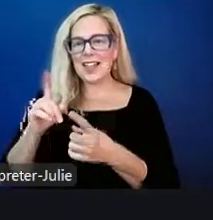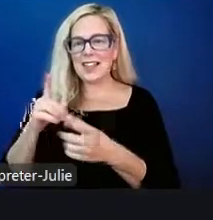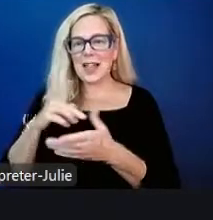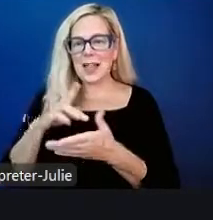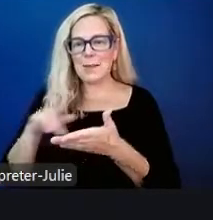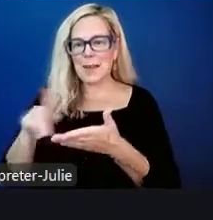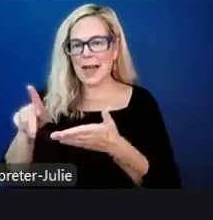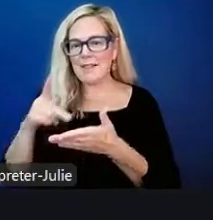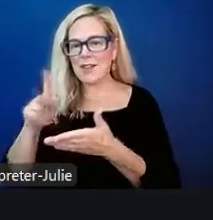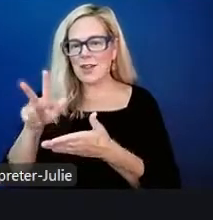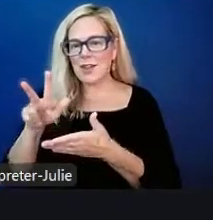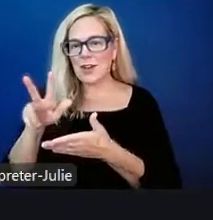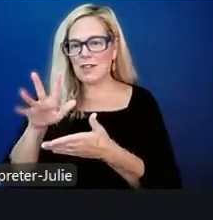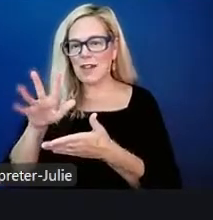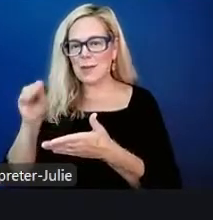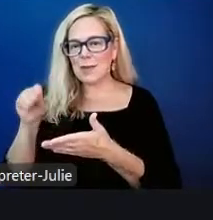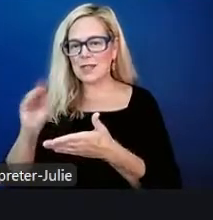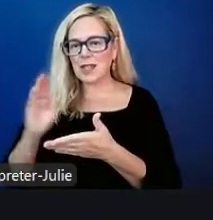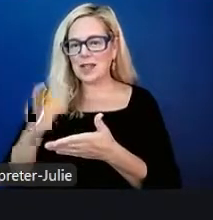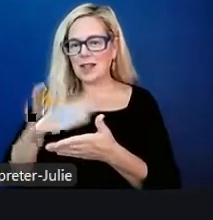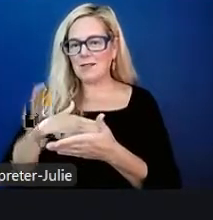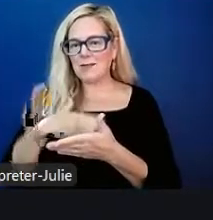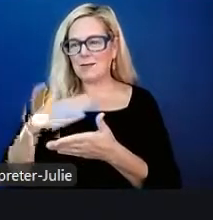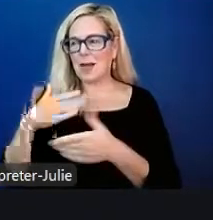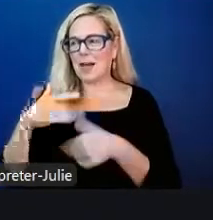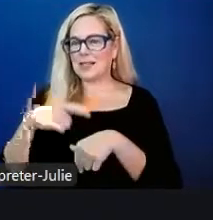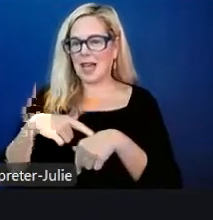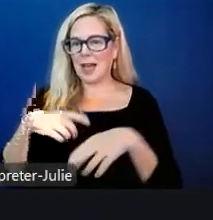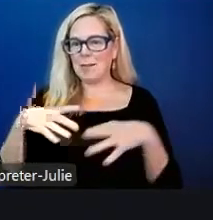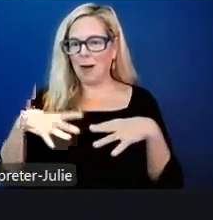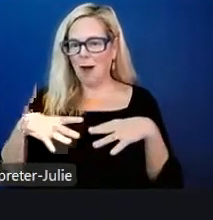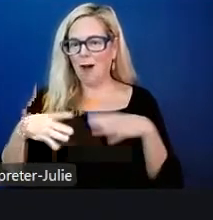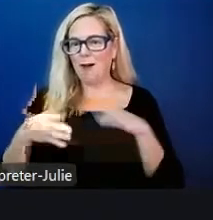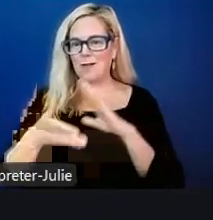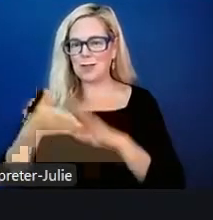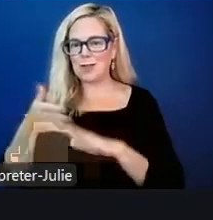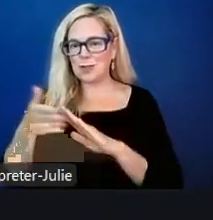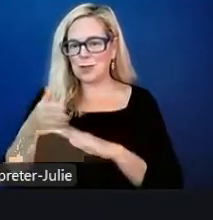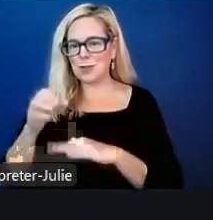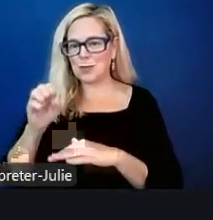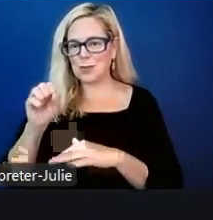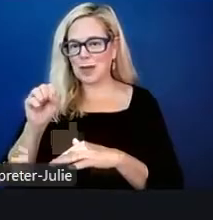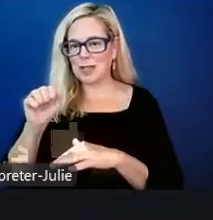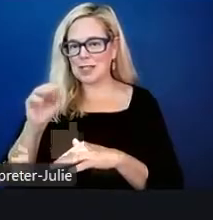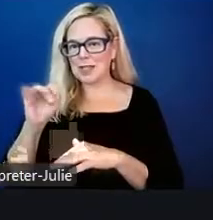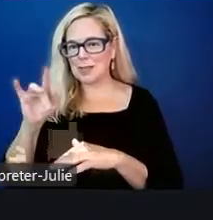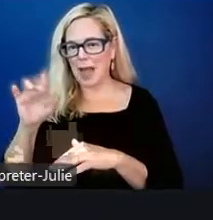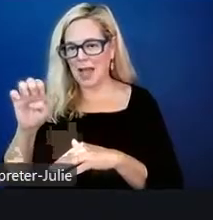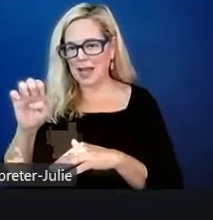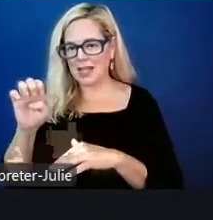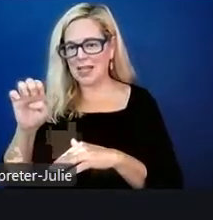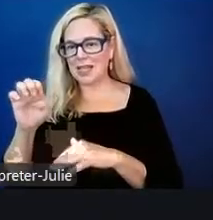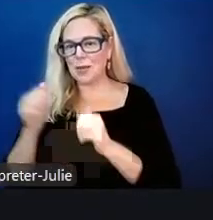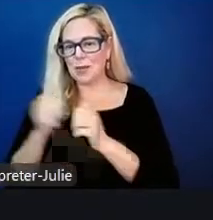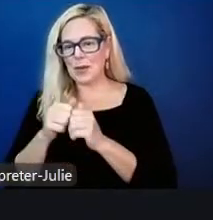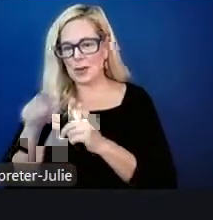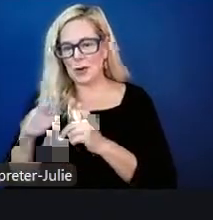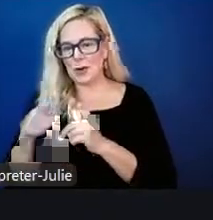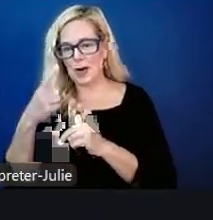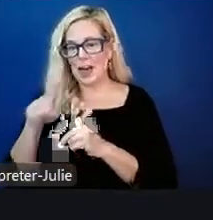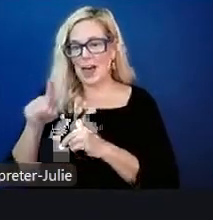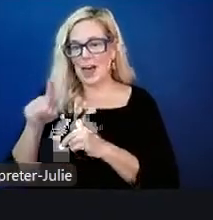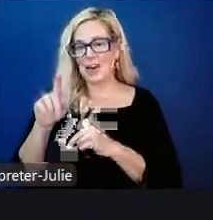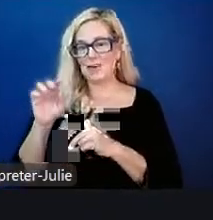schedule to run SMATI with you, which for a radiologist is not a trivial amount